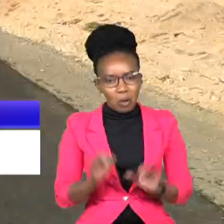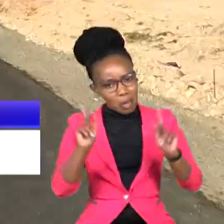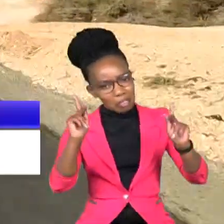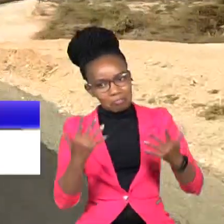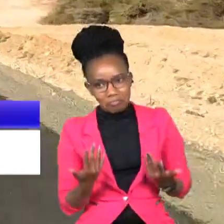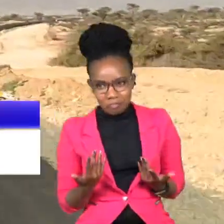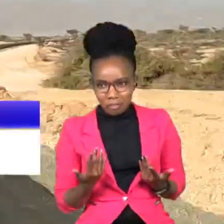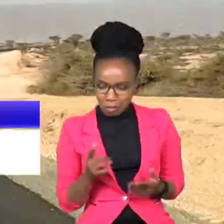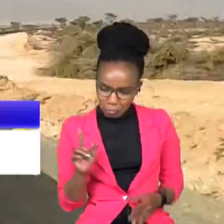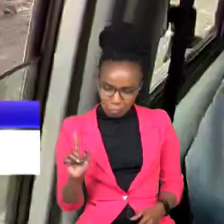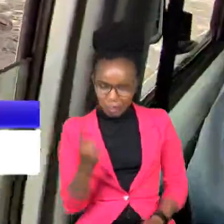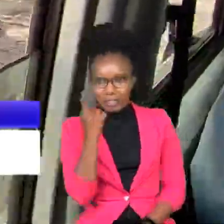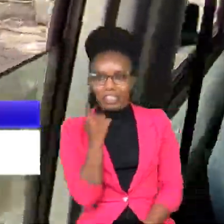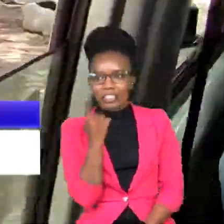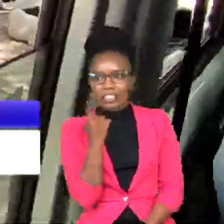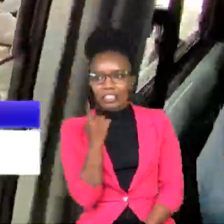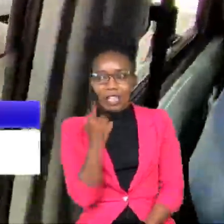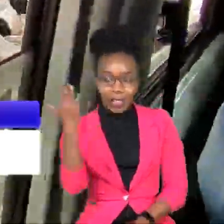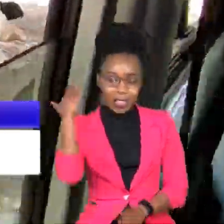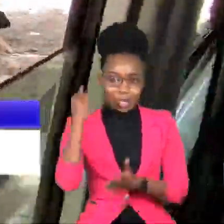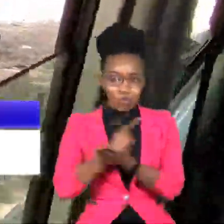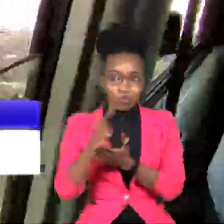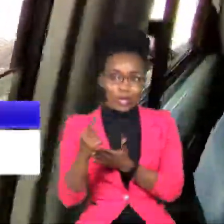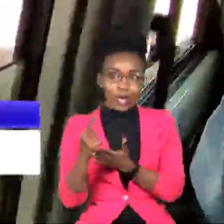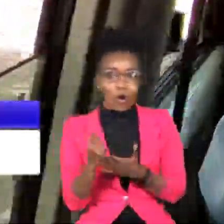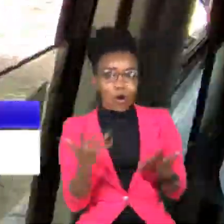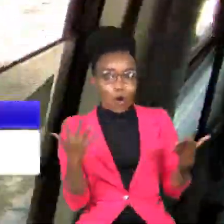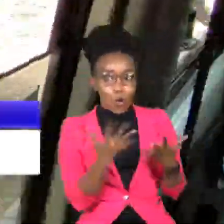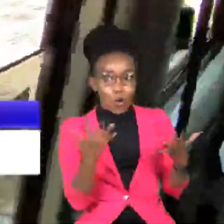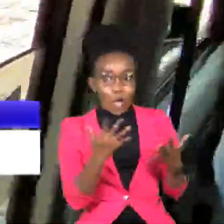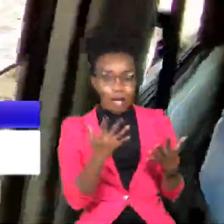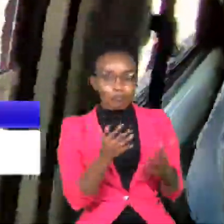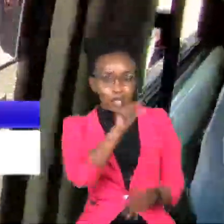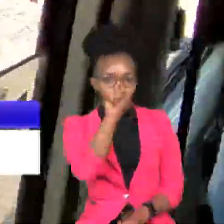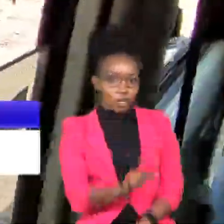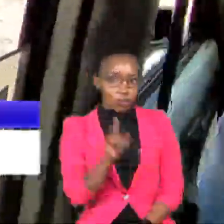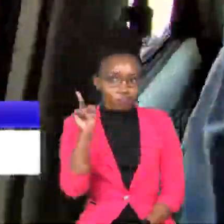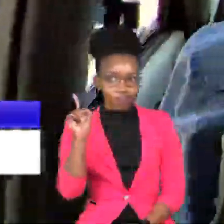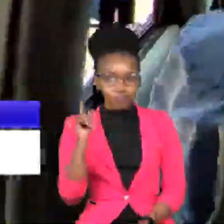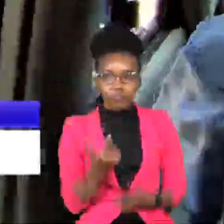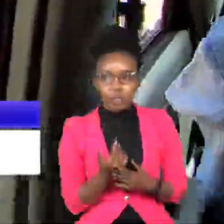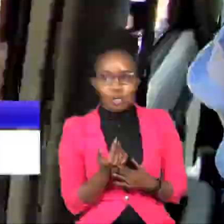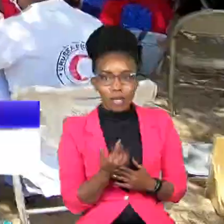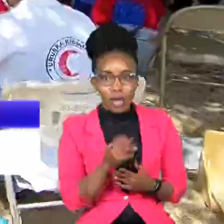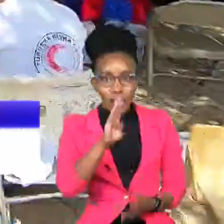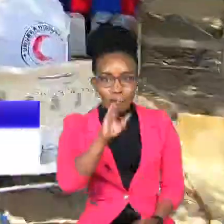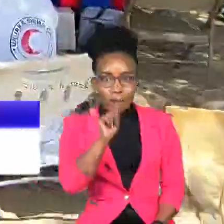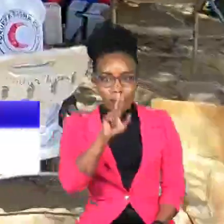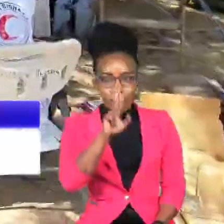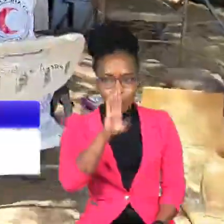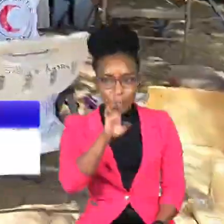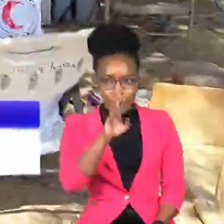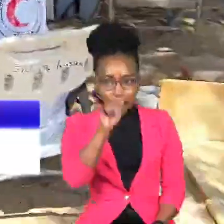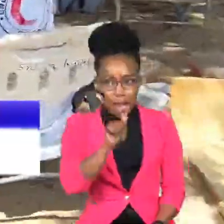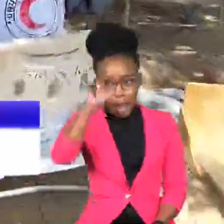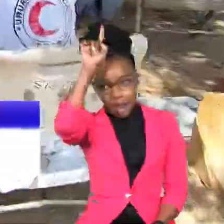Okay, first things first. Last week, we spent some time in Sahel region. We had a brief stop in Berbera and visited a small